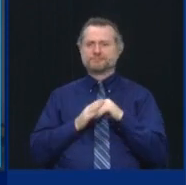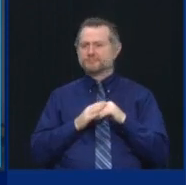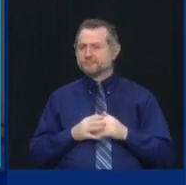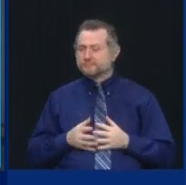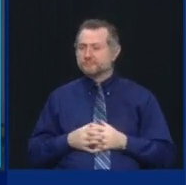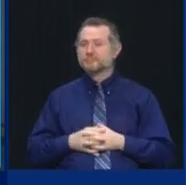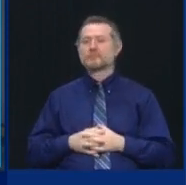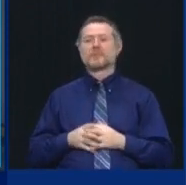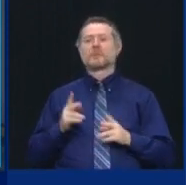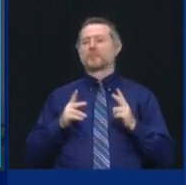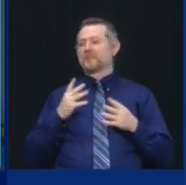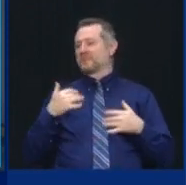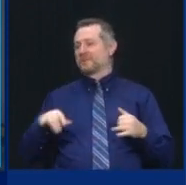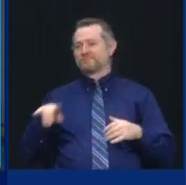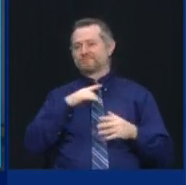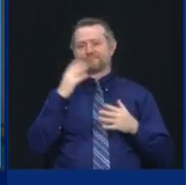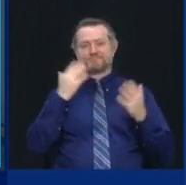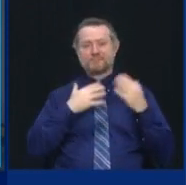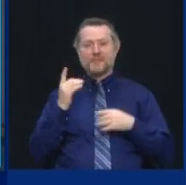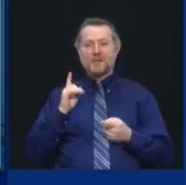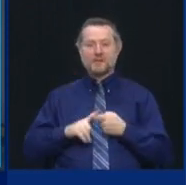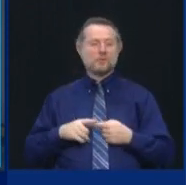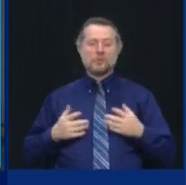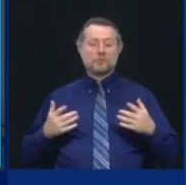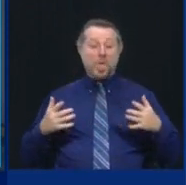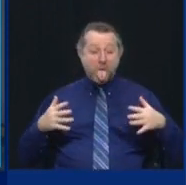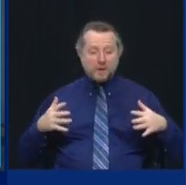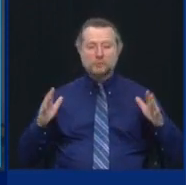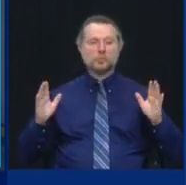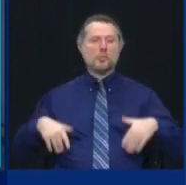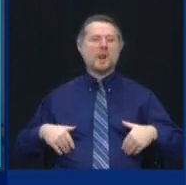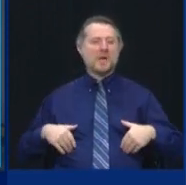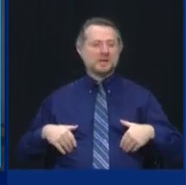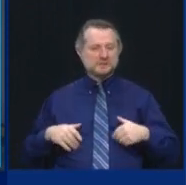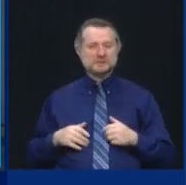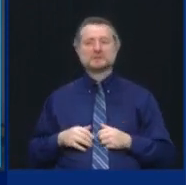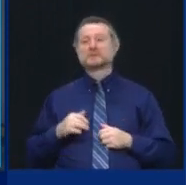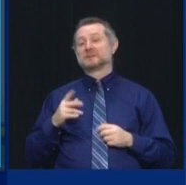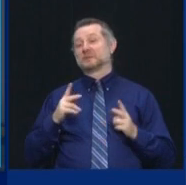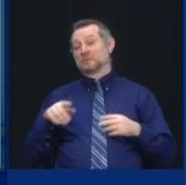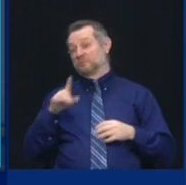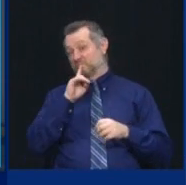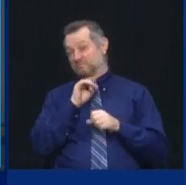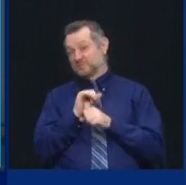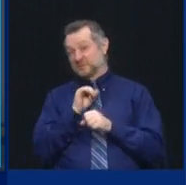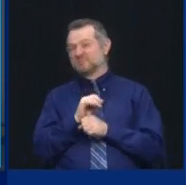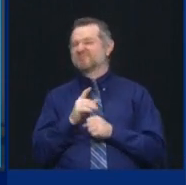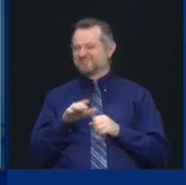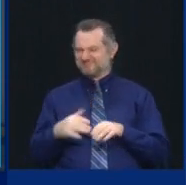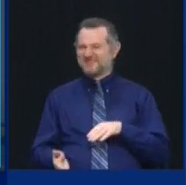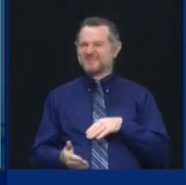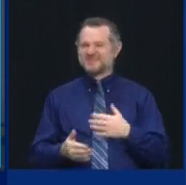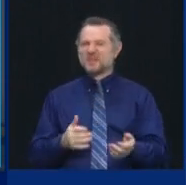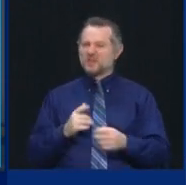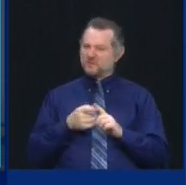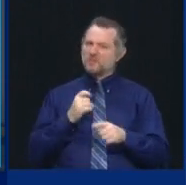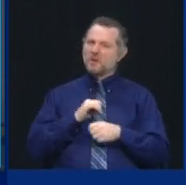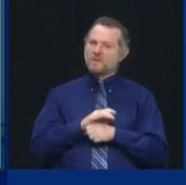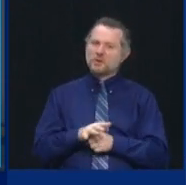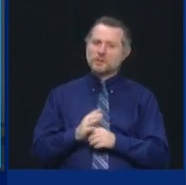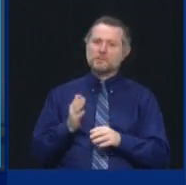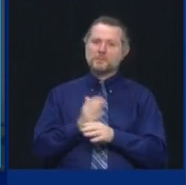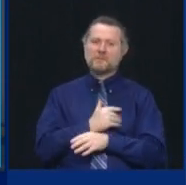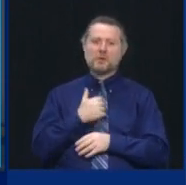everybody missed it until it was too late. We had people dying from COVID before we knew we had